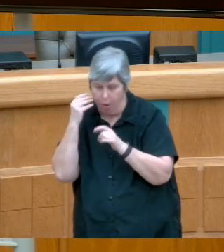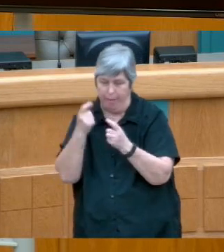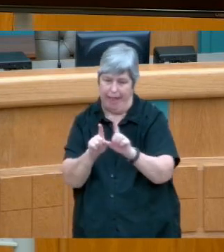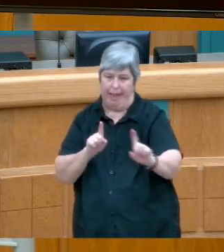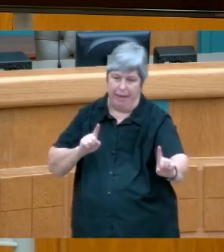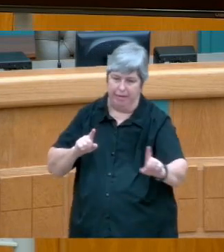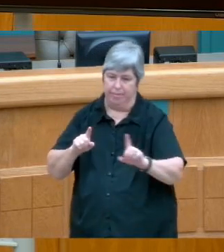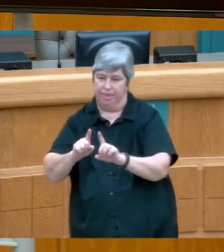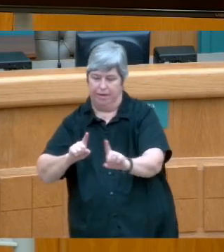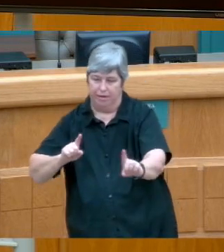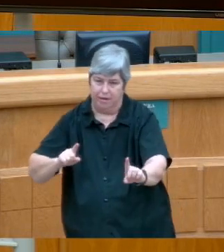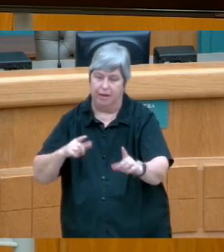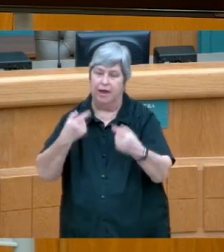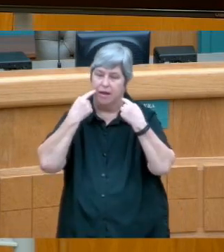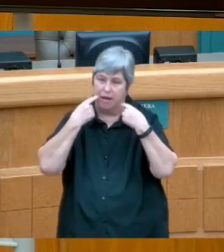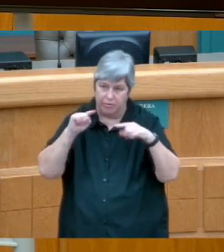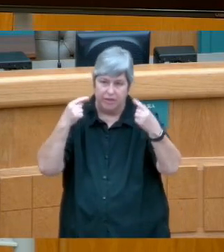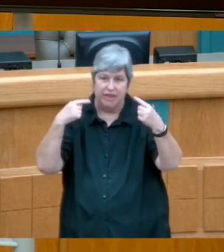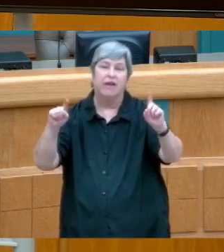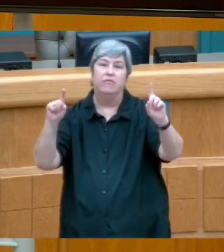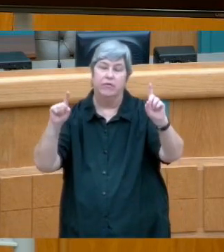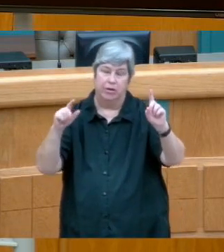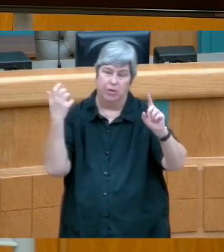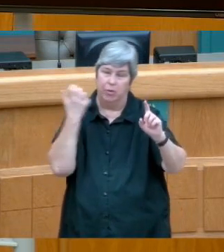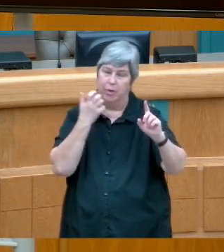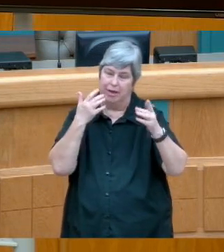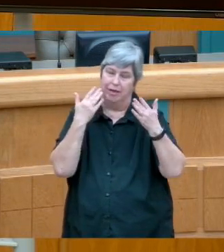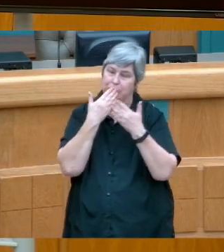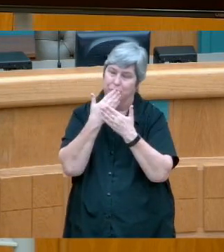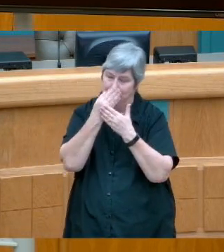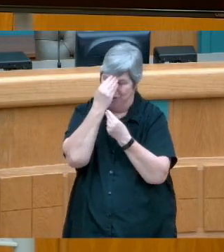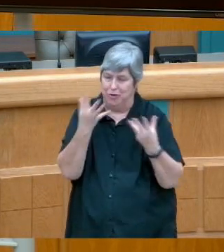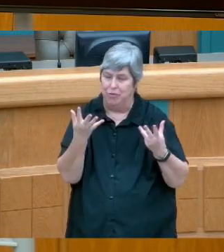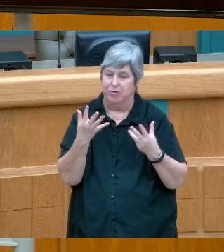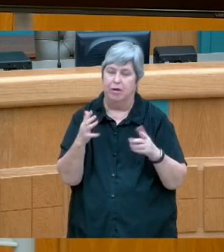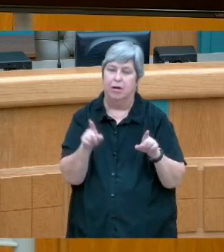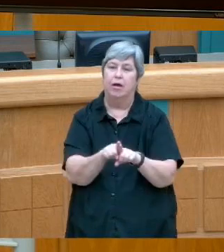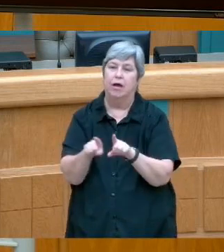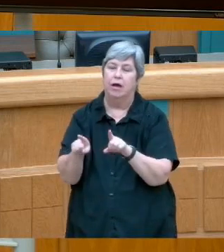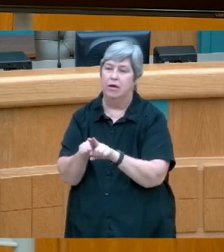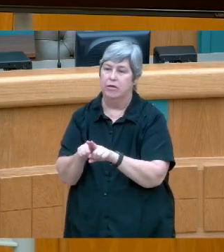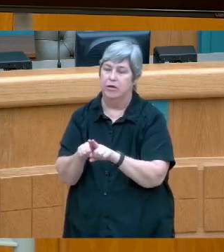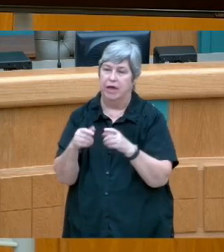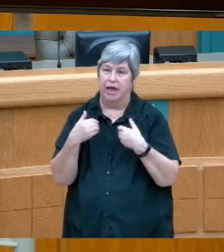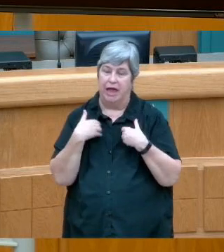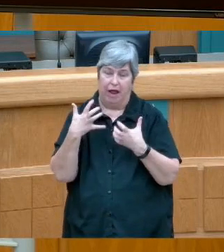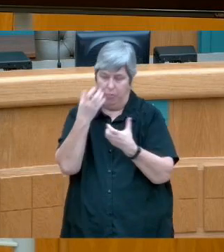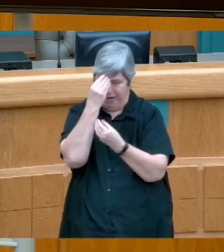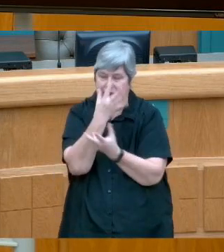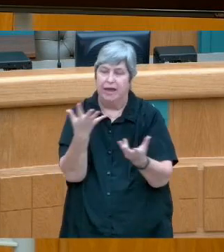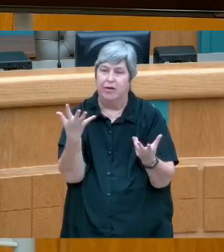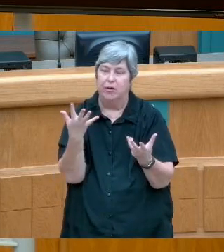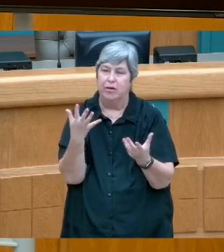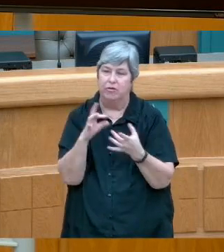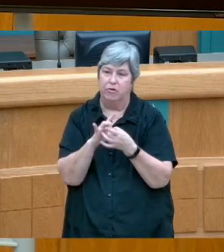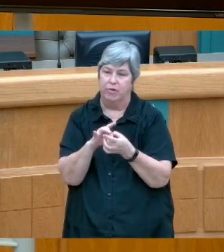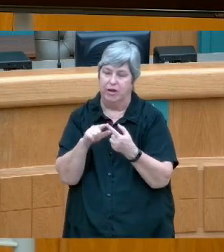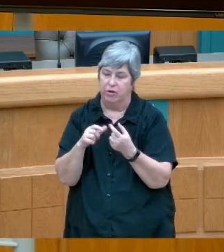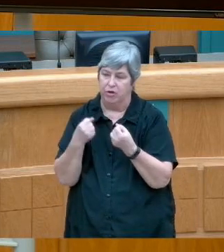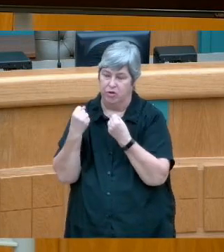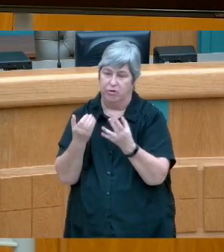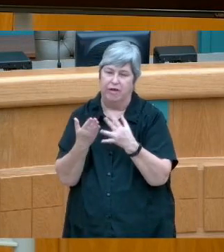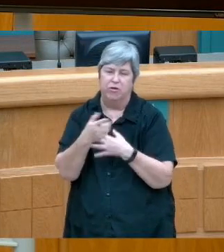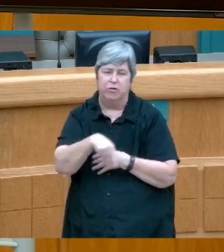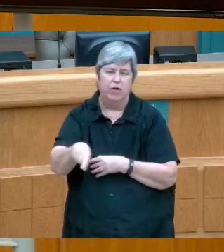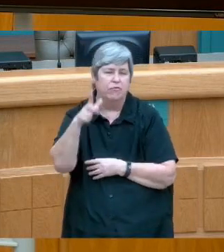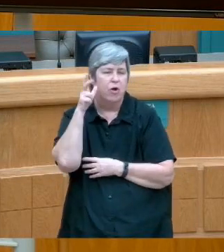these strategies are working. So that's awesome news. We've also had, I wanted to tell everybody about the drive-throughs. Everybody's